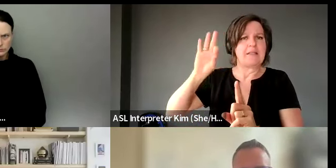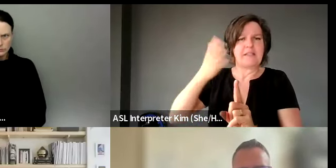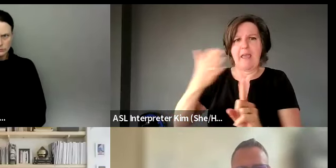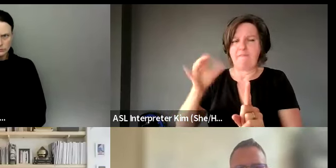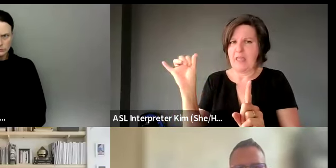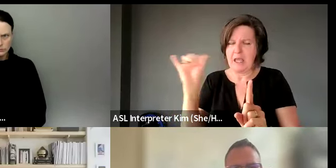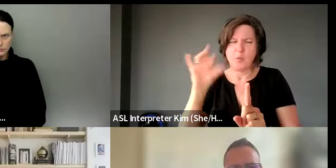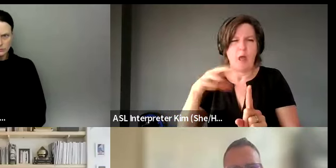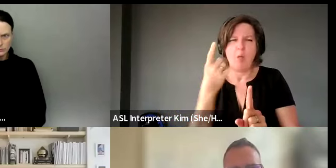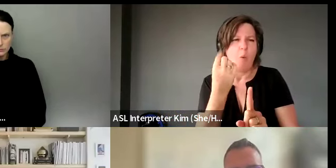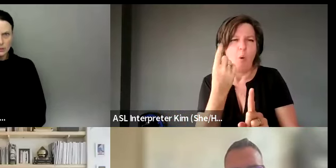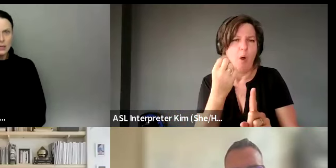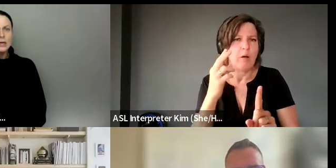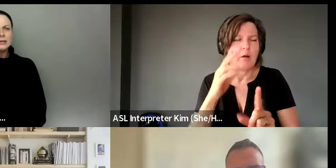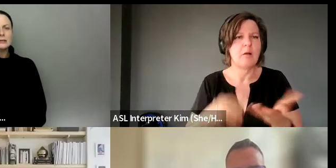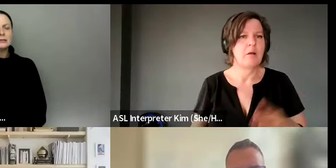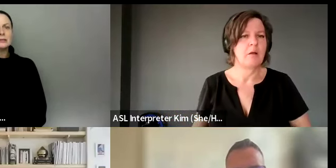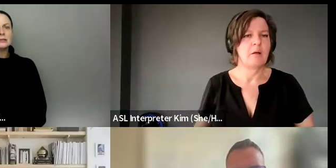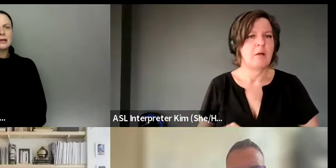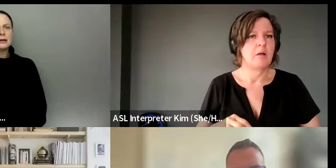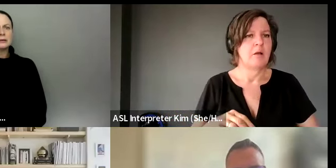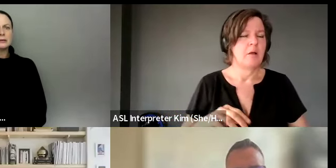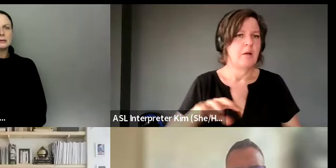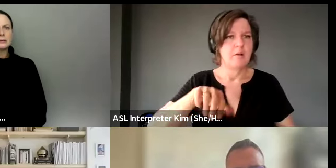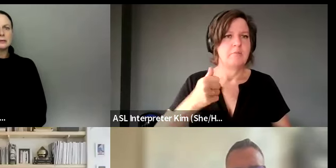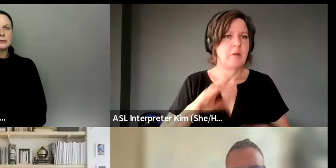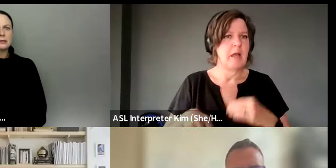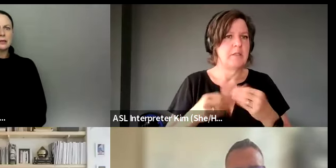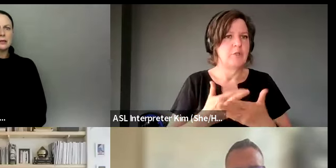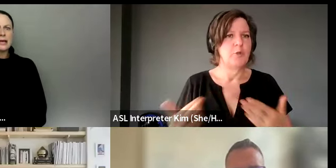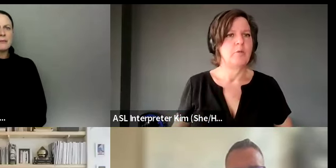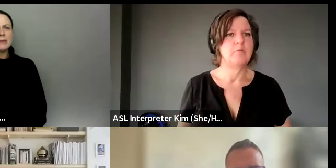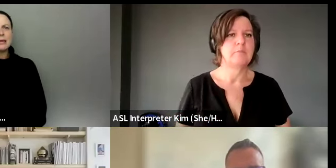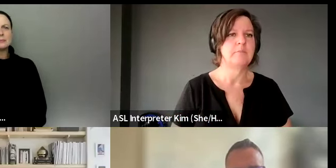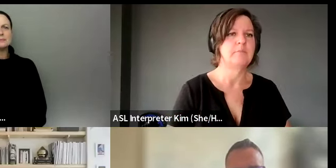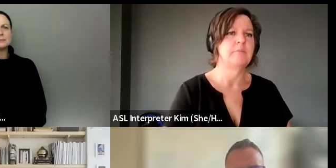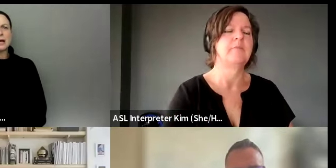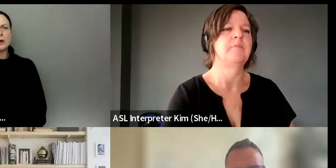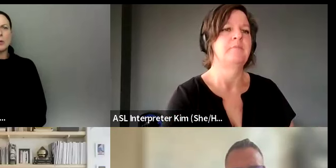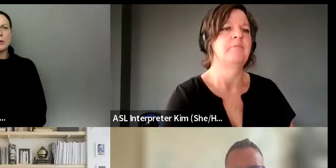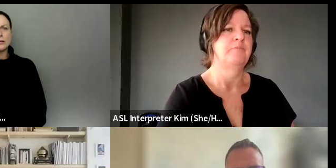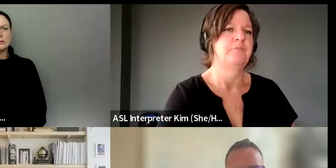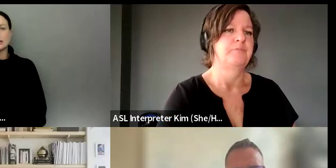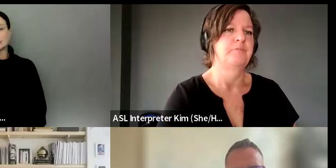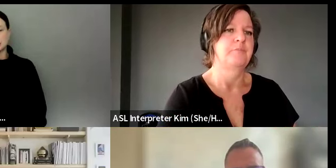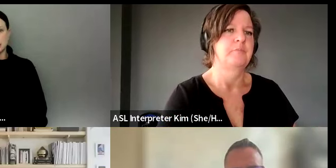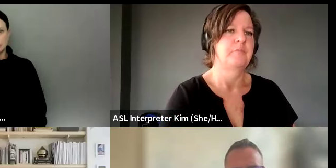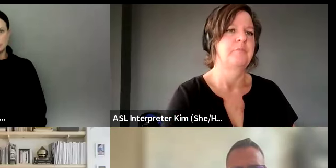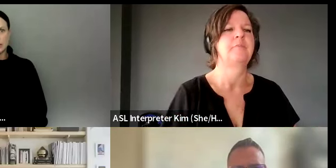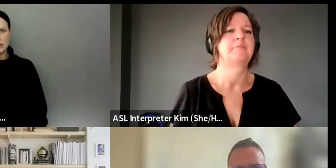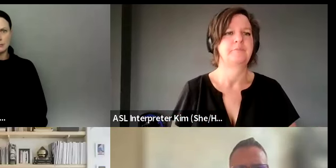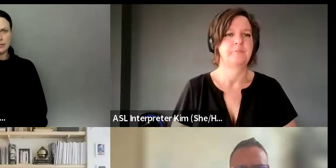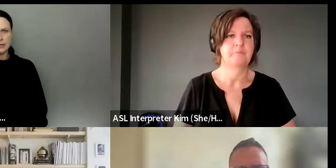just picking, because there are lots of places, right? Yeah, maybe, I don't know, we could discuss it as a